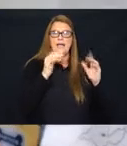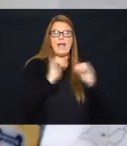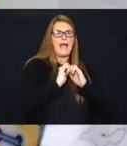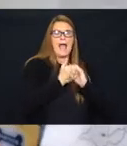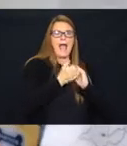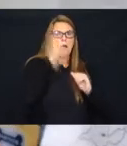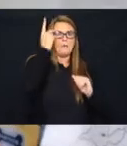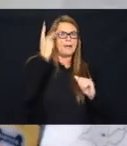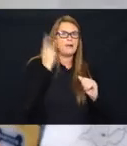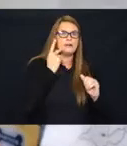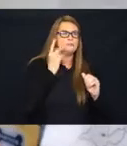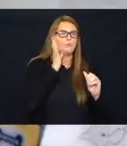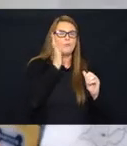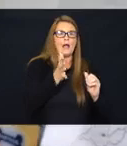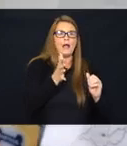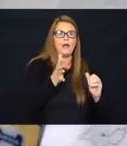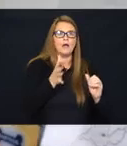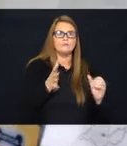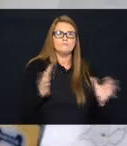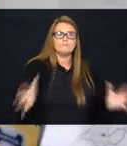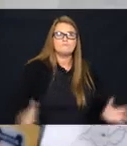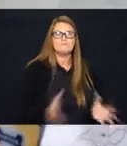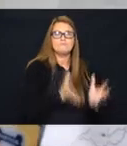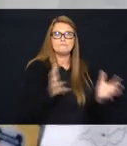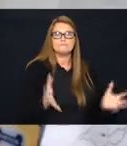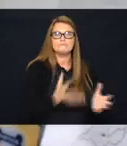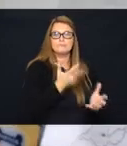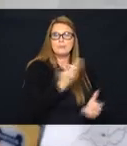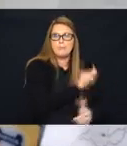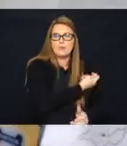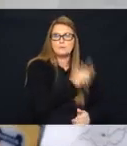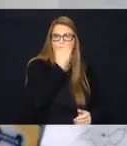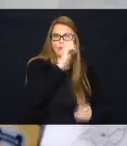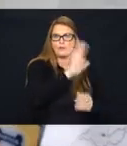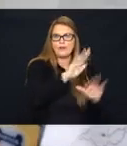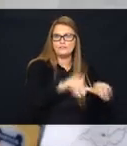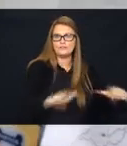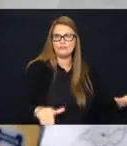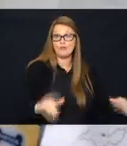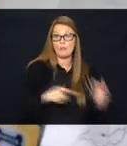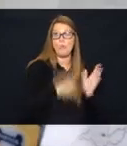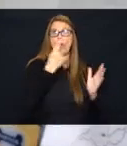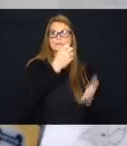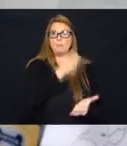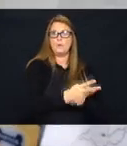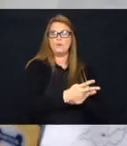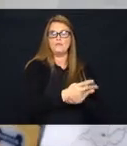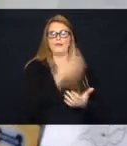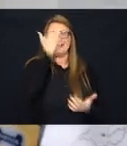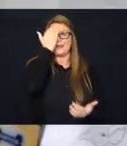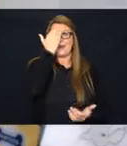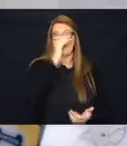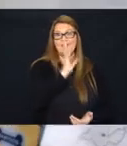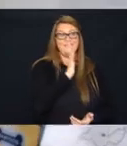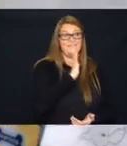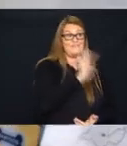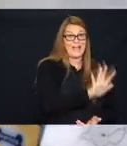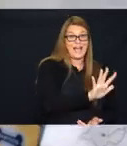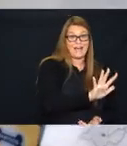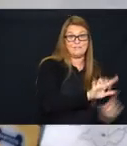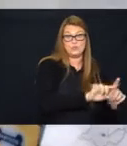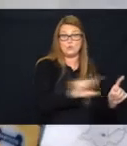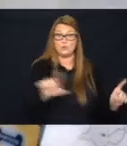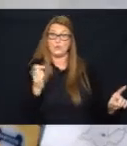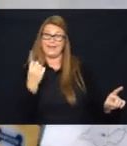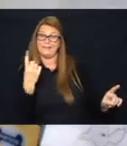Get this emergency use authorization. I know that our 5 to 11 age group remains the least vaccinated. I think we're